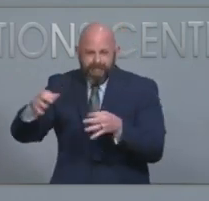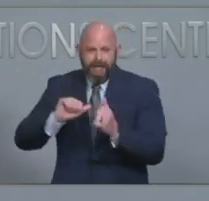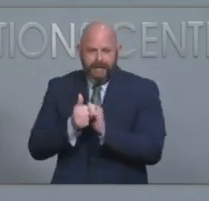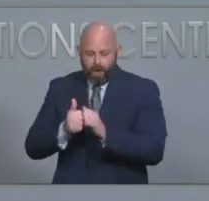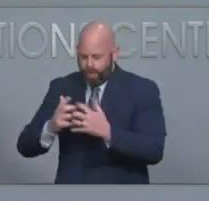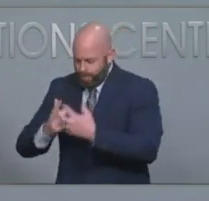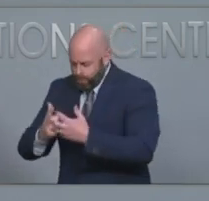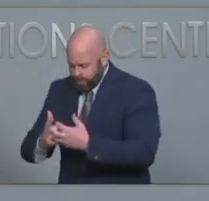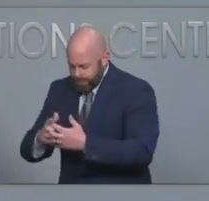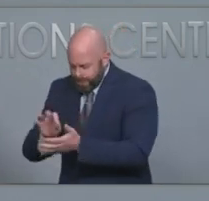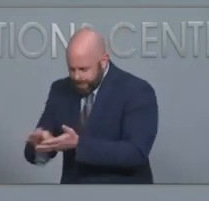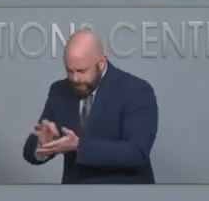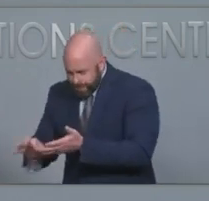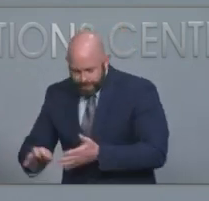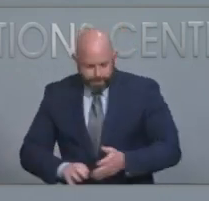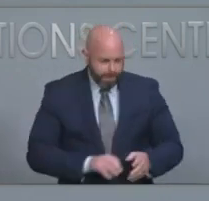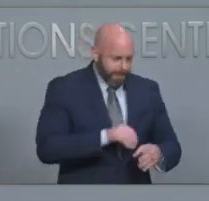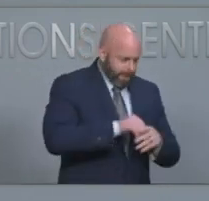more detail.